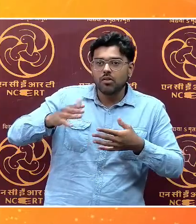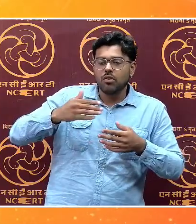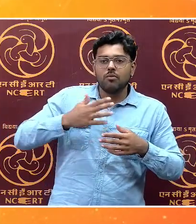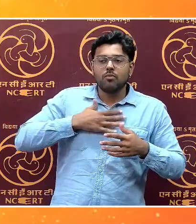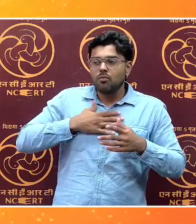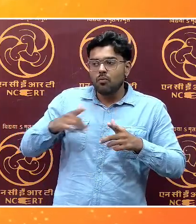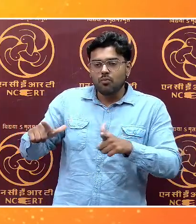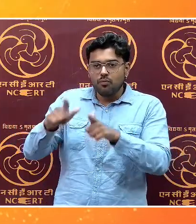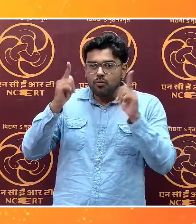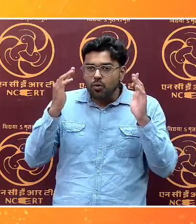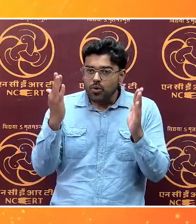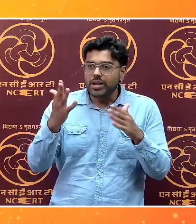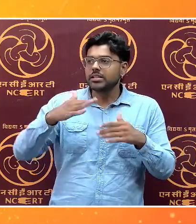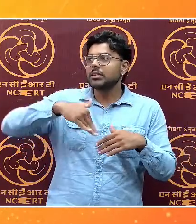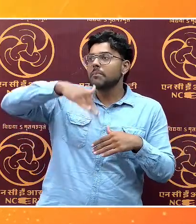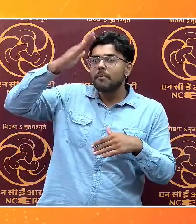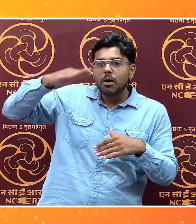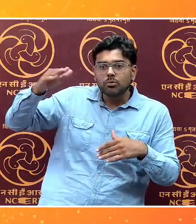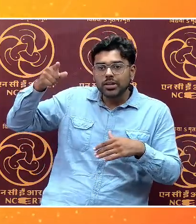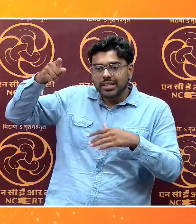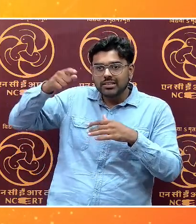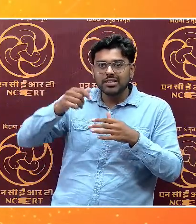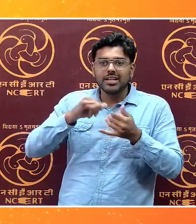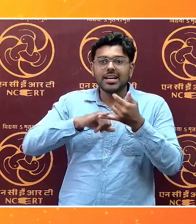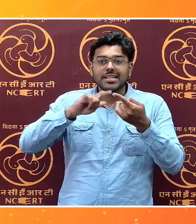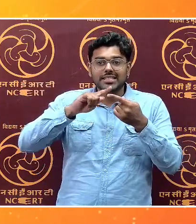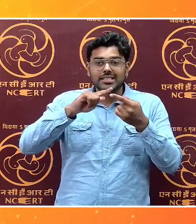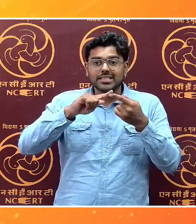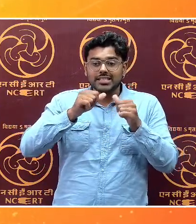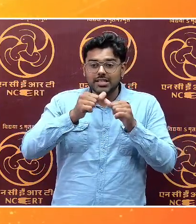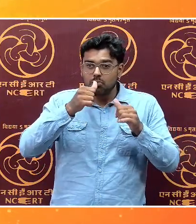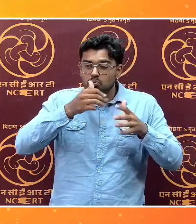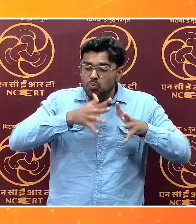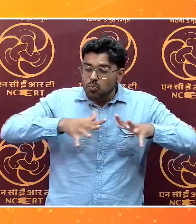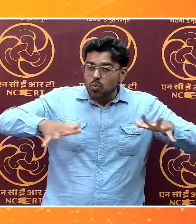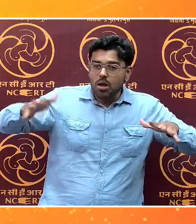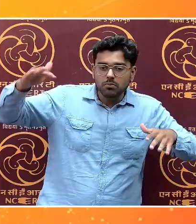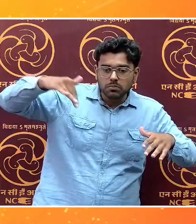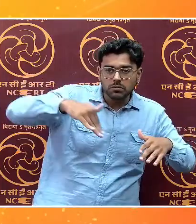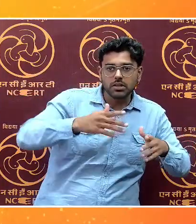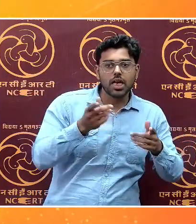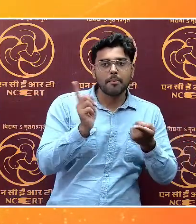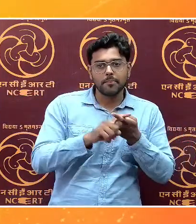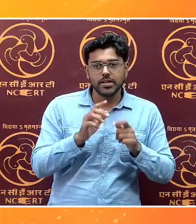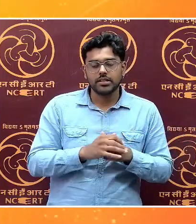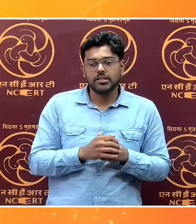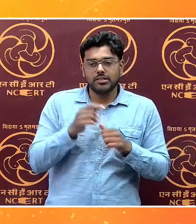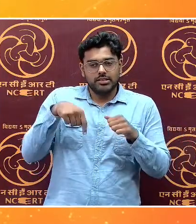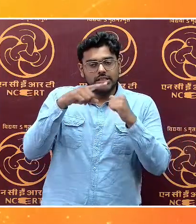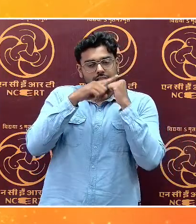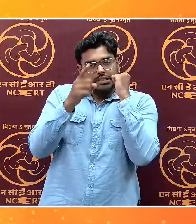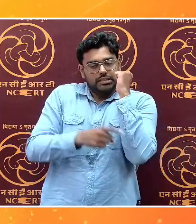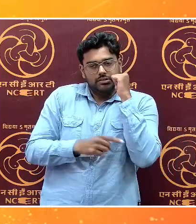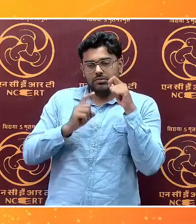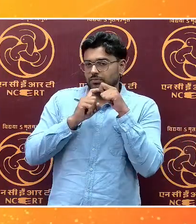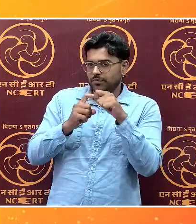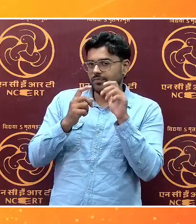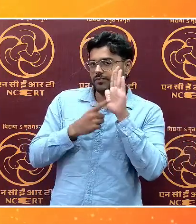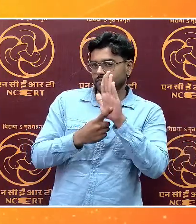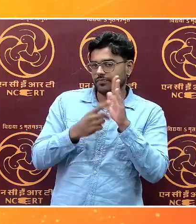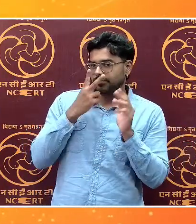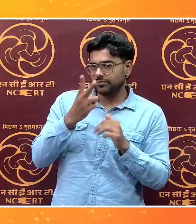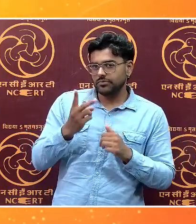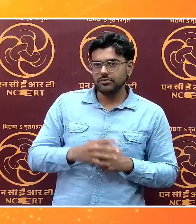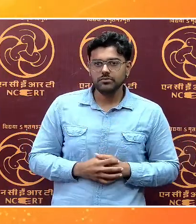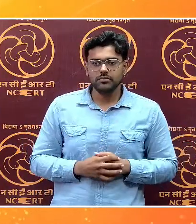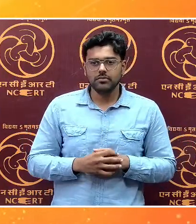forests from mountain To to see. sea. And my another and the last question for this activity is,